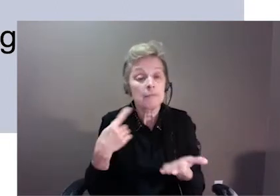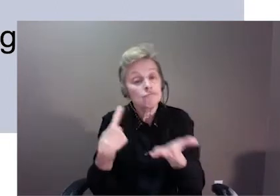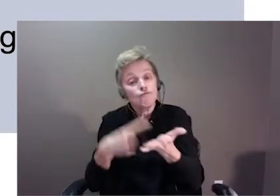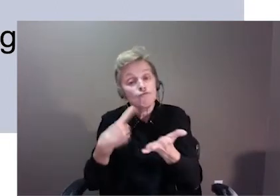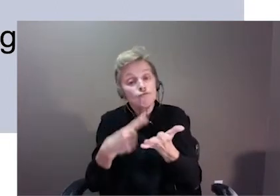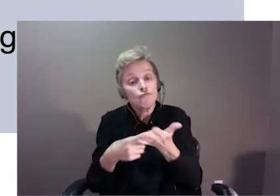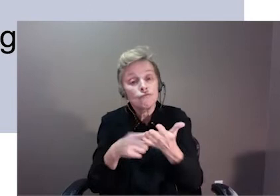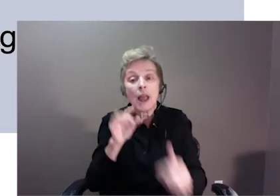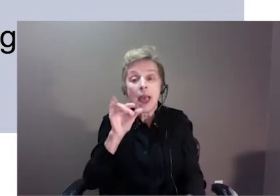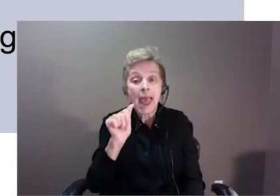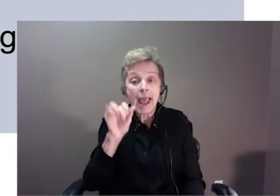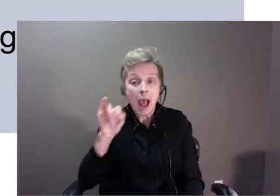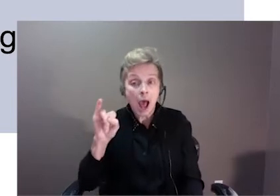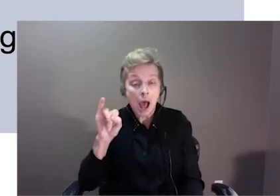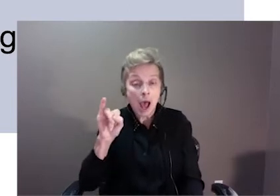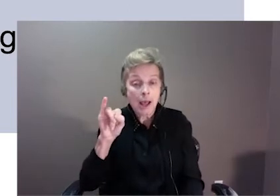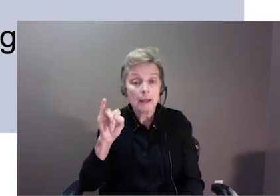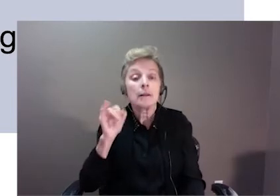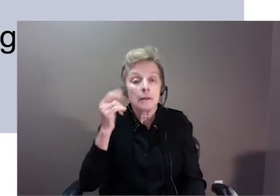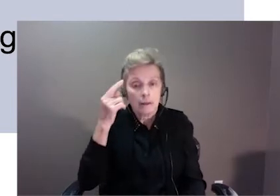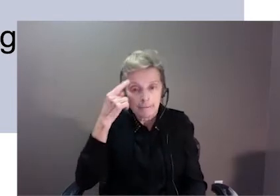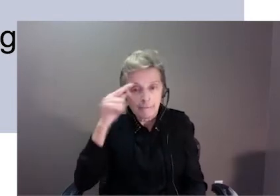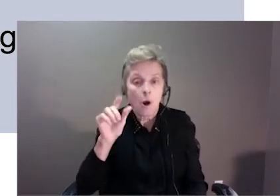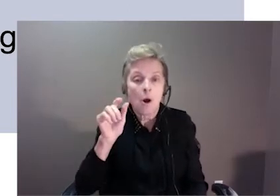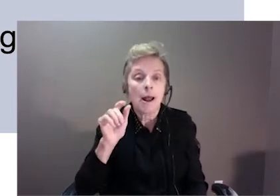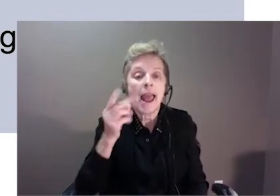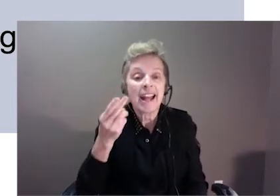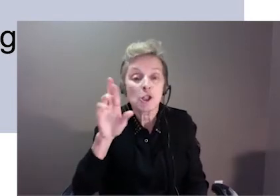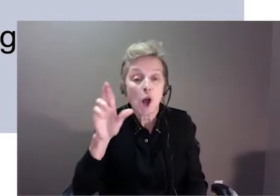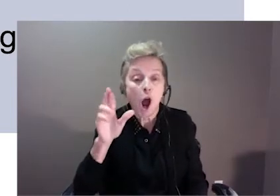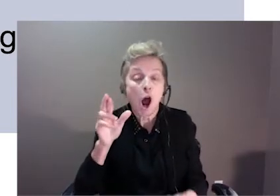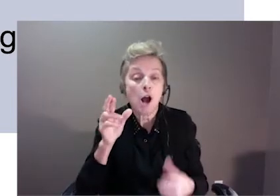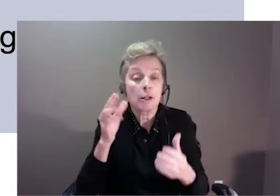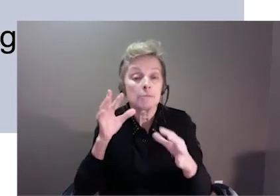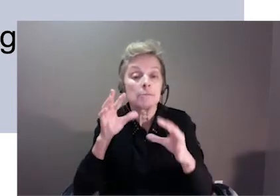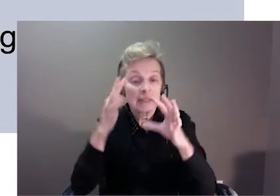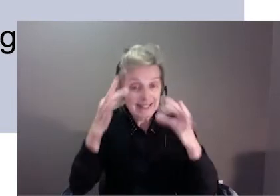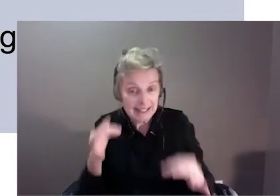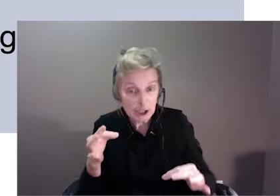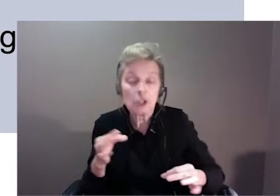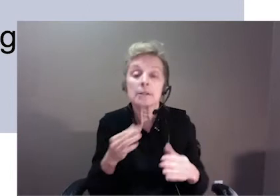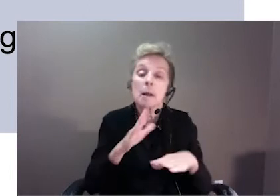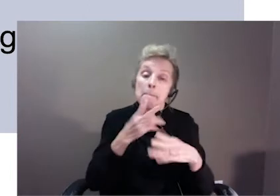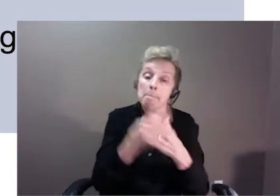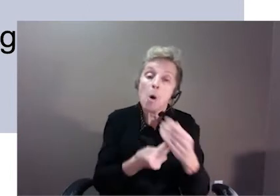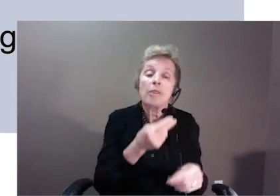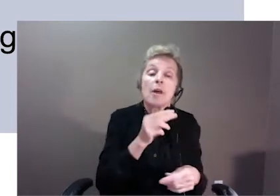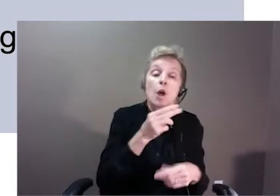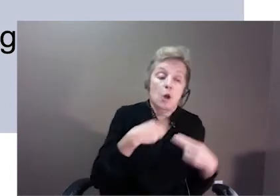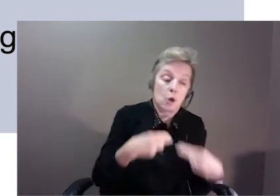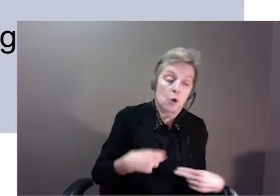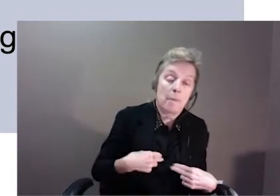artificial intelligence or AI in HR systems, participants recommended that both humans and AI systems